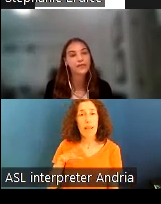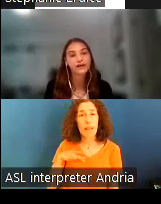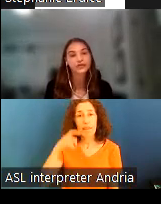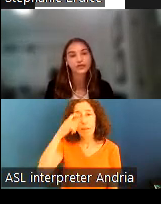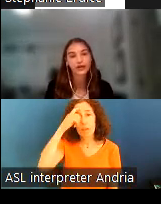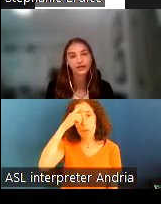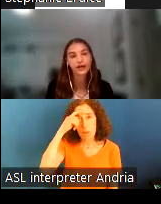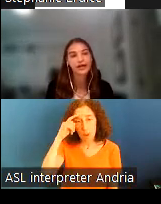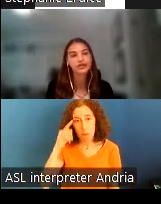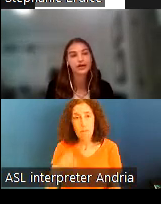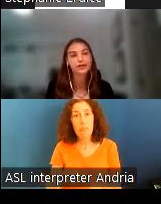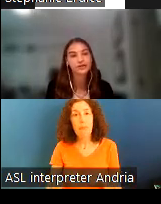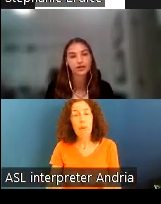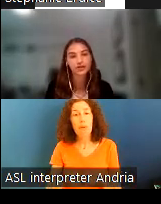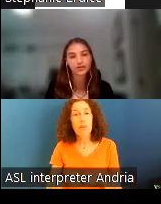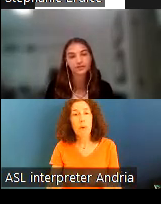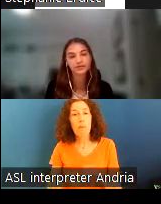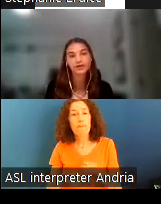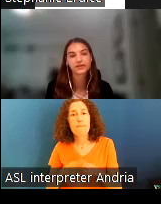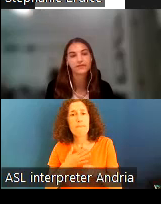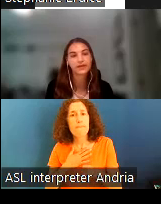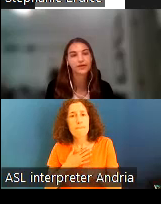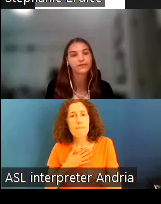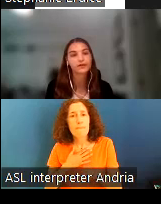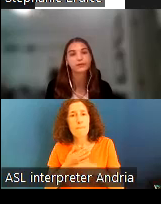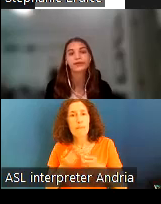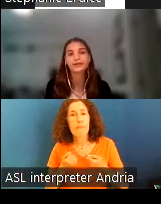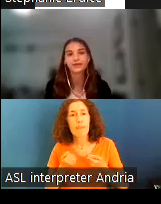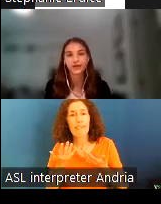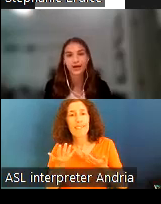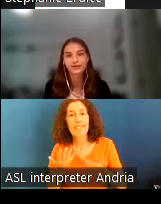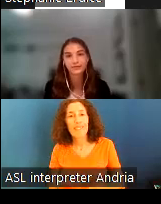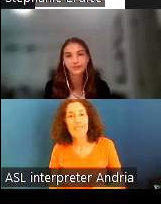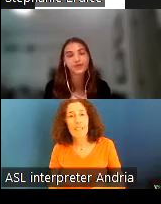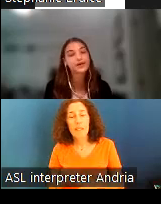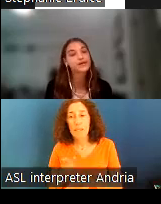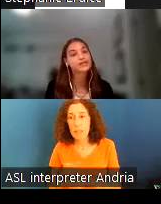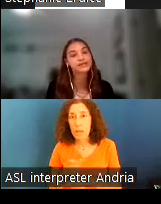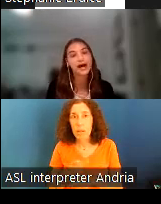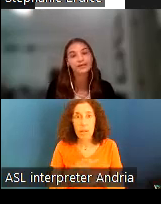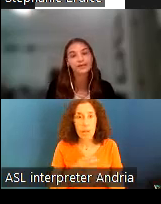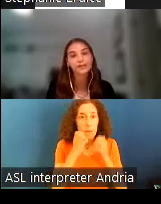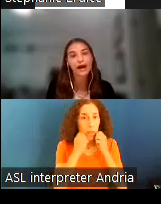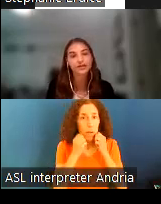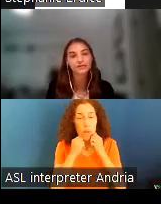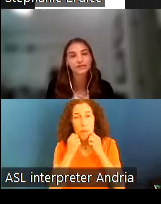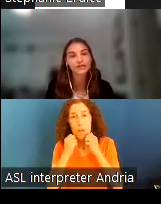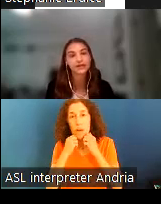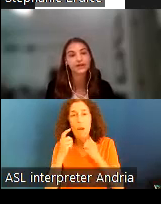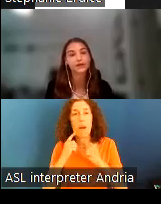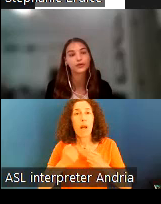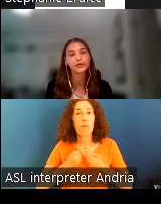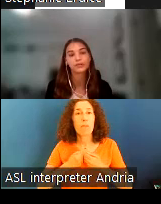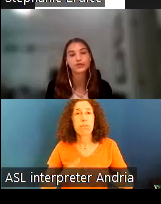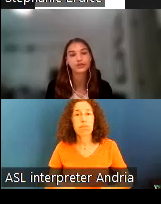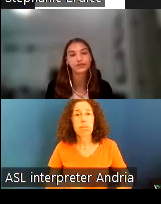is empathetic strain and general exhaustion resulting from caring for people in distress. Some signs of compassion